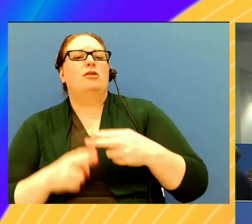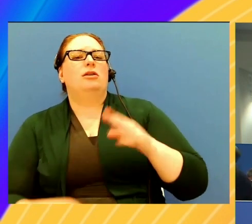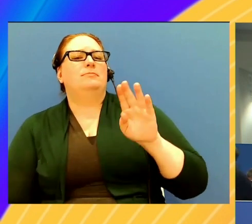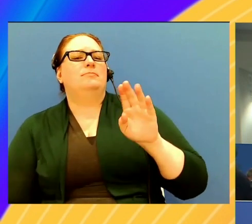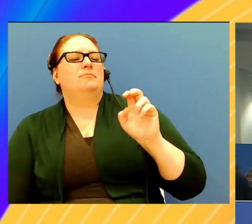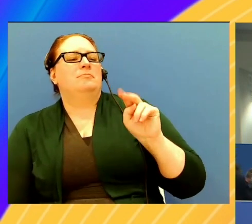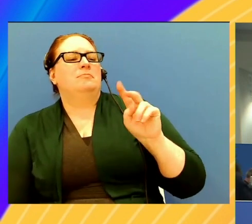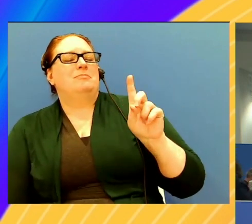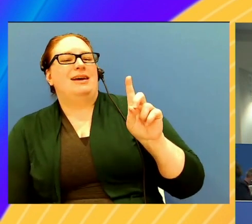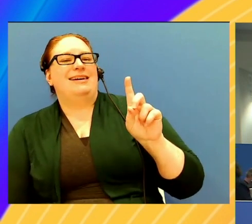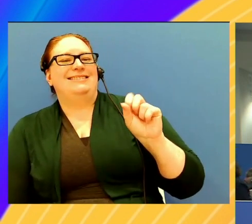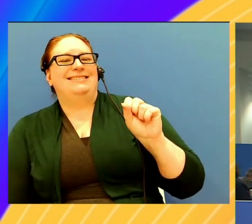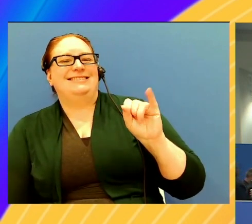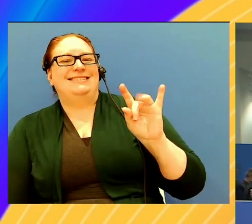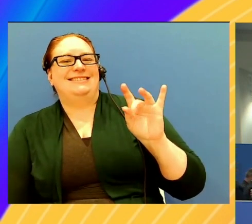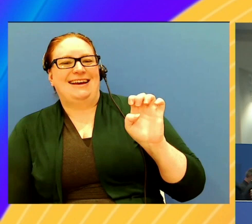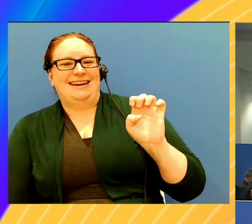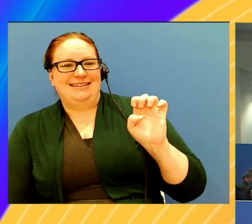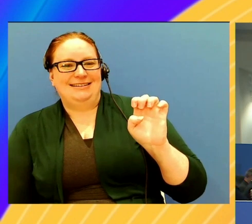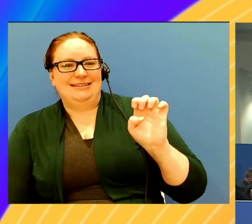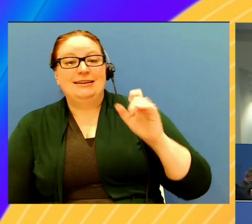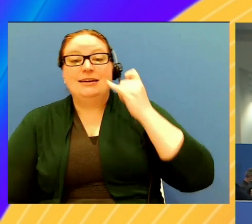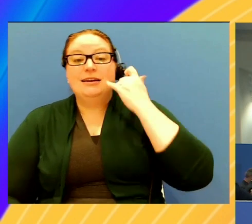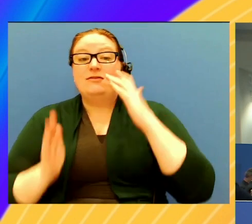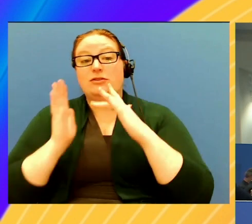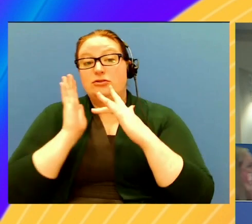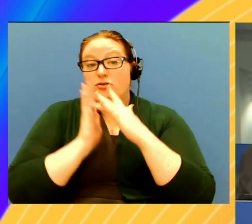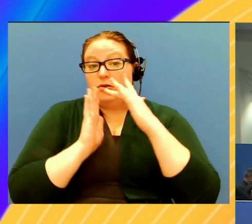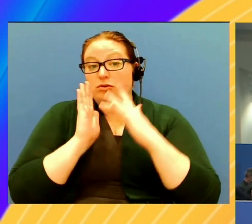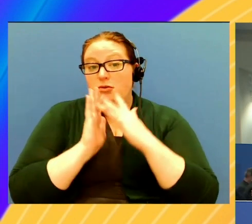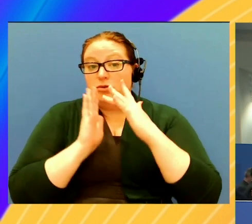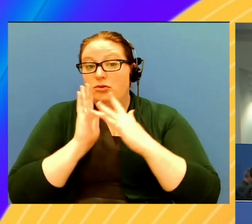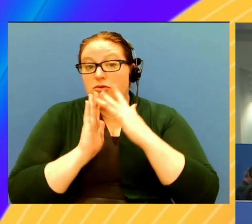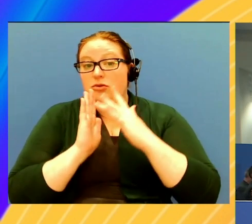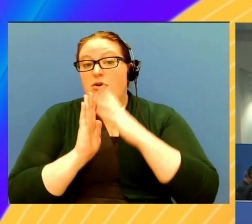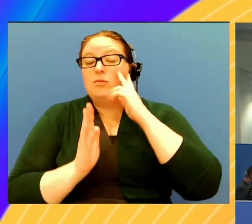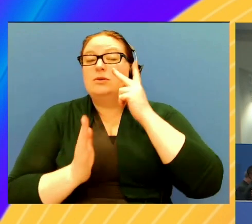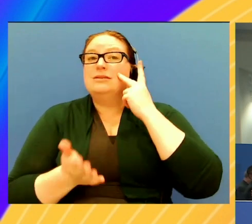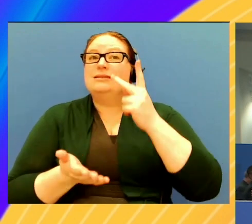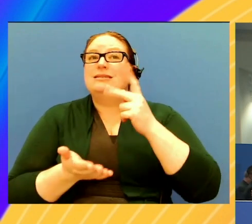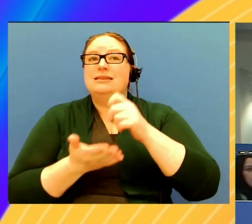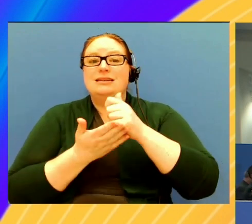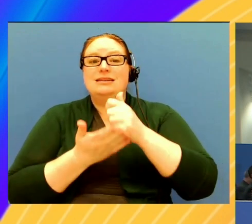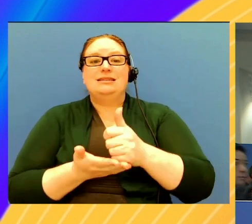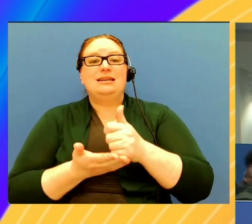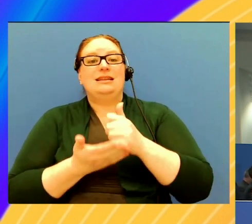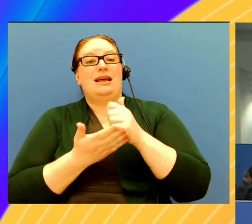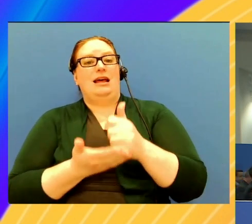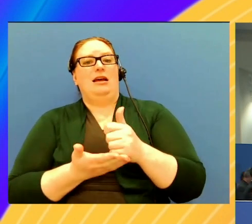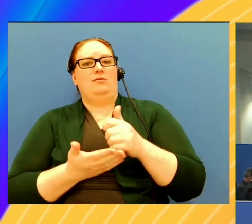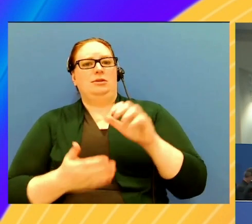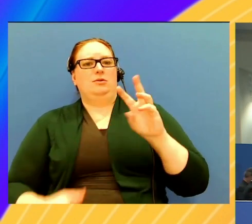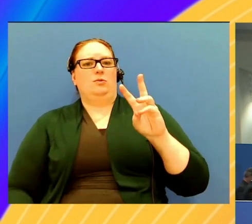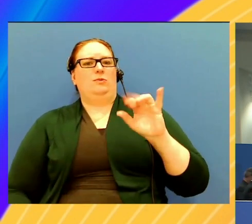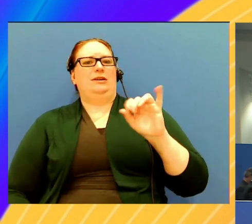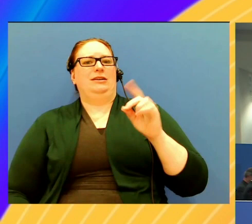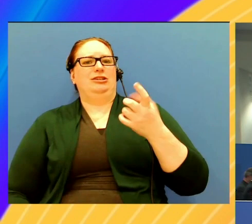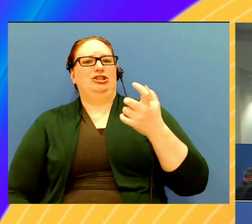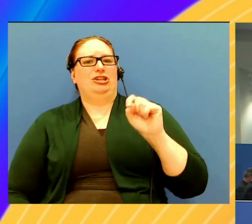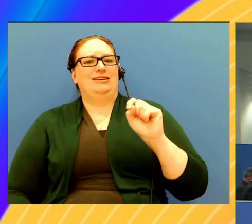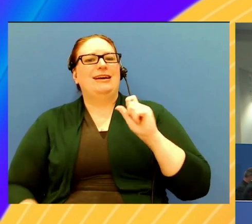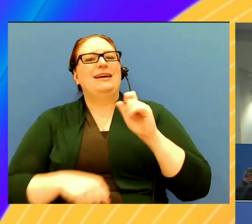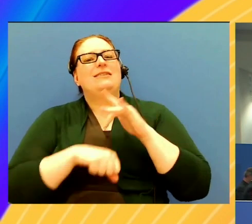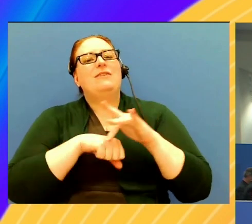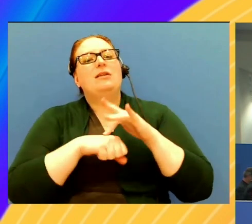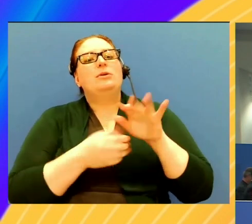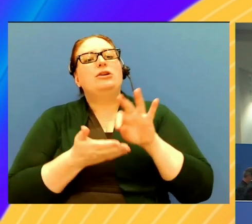And if you scroll through, you see the health scores widget, which has the availability score